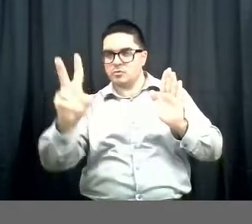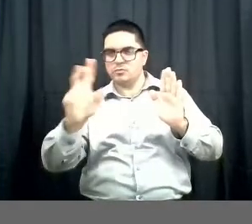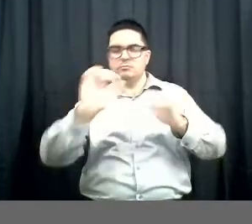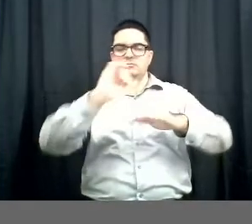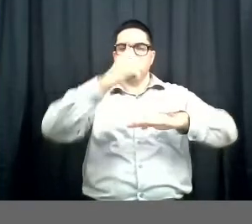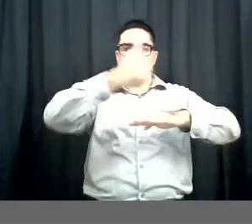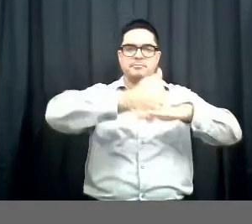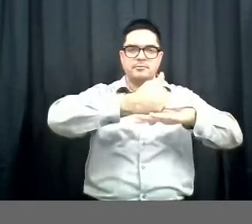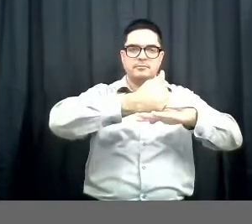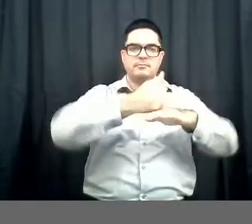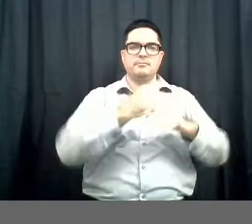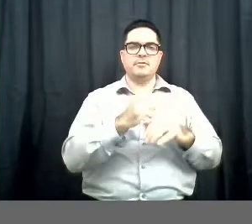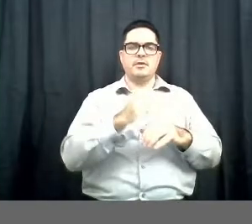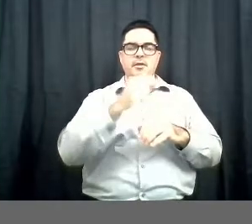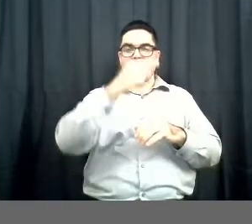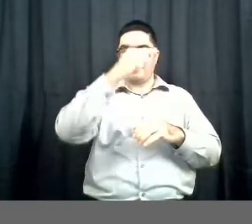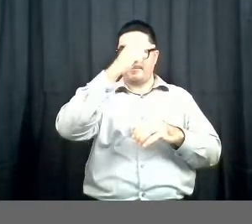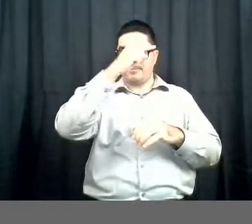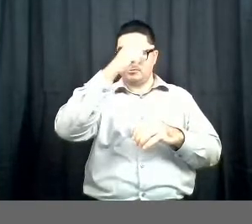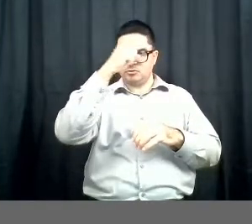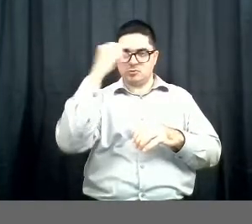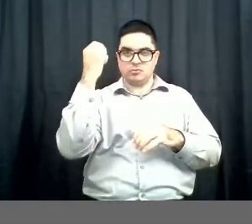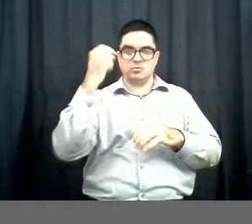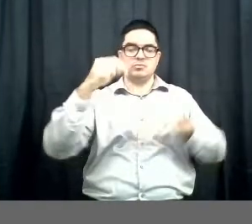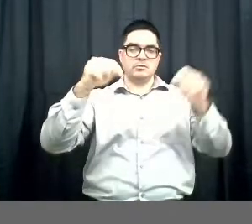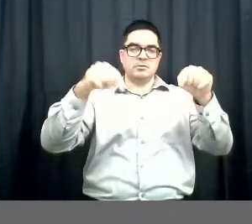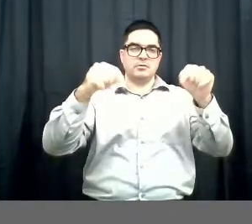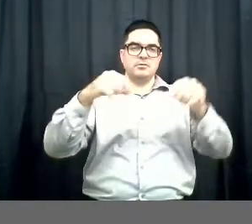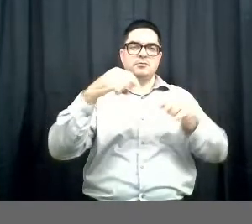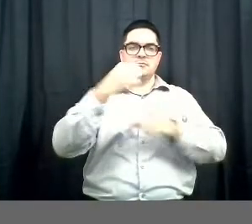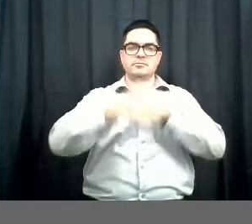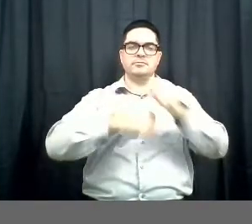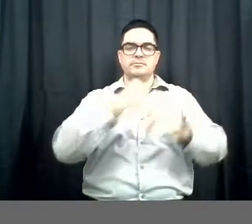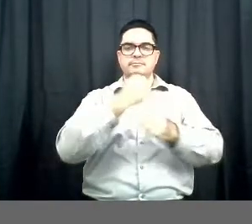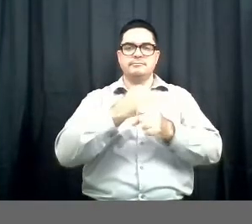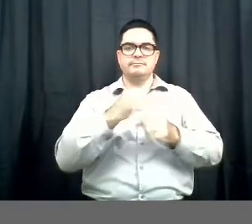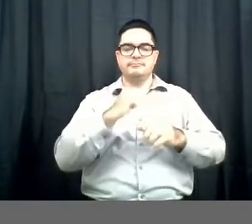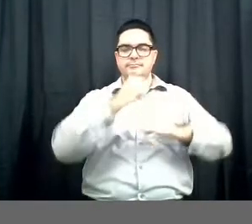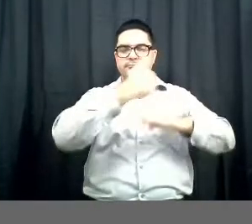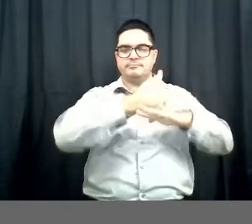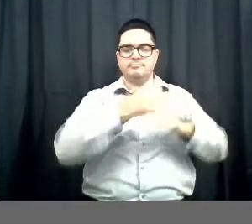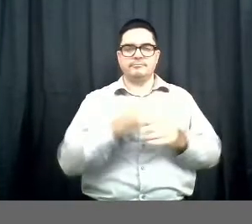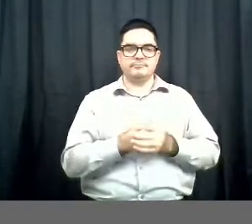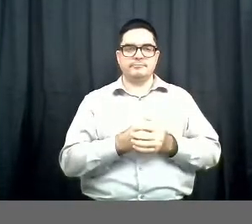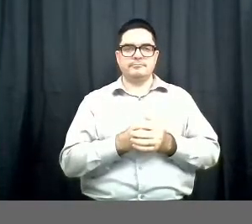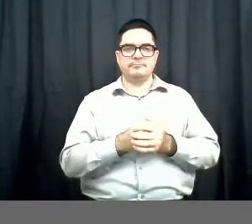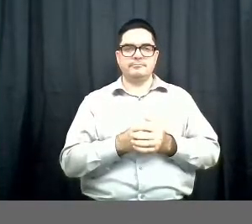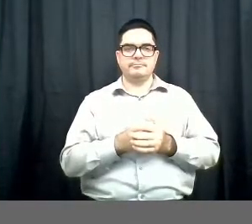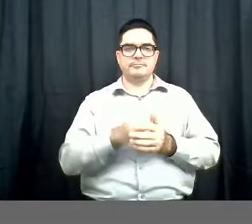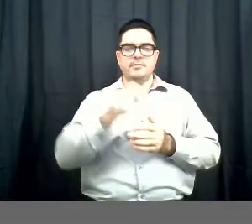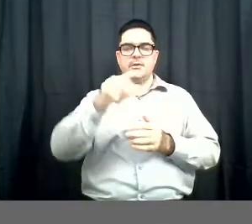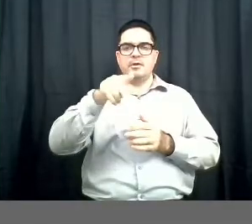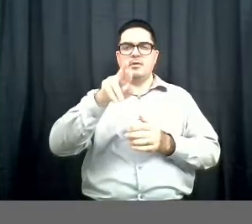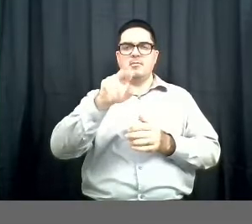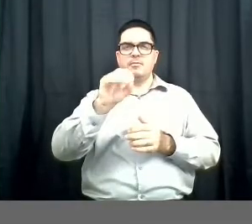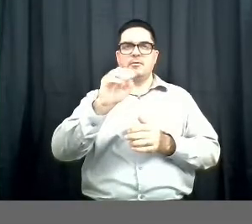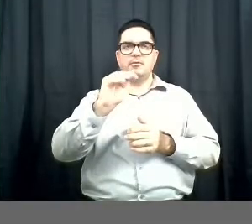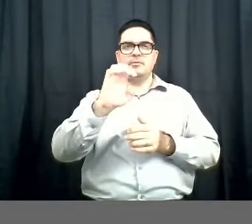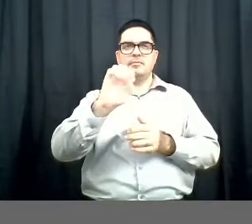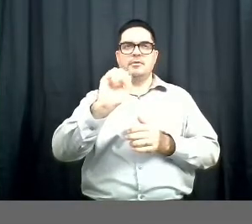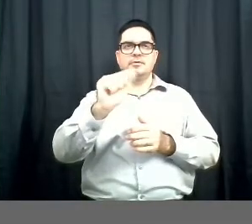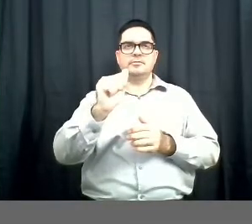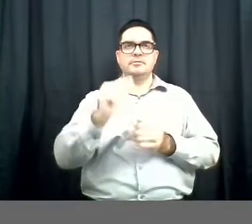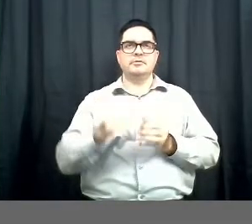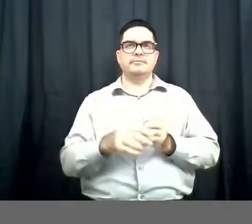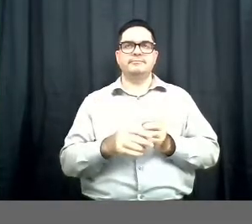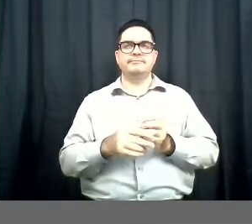this year. And we've performed detailed analysis on all three acts because PROMESA requires that any newly enacted law be not